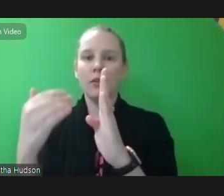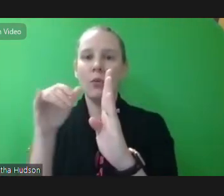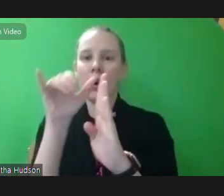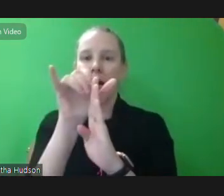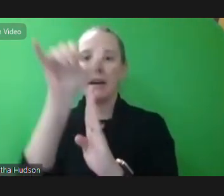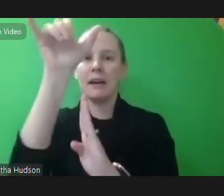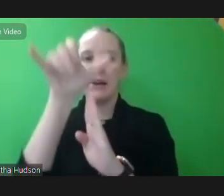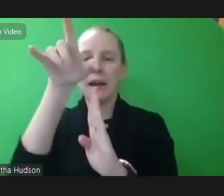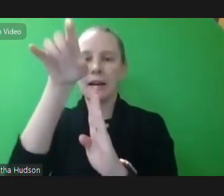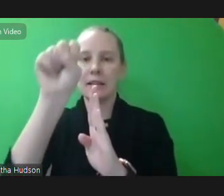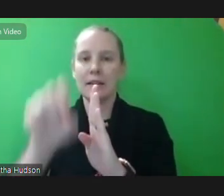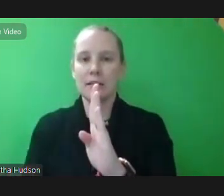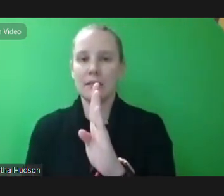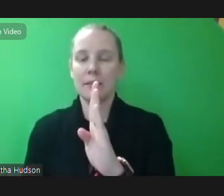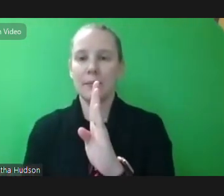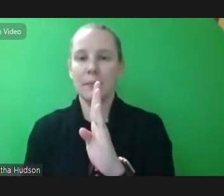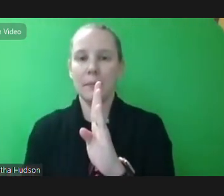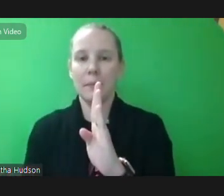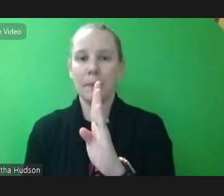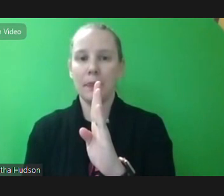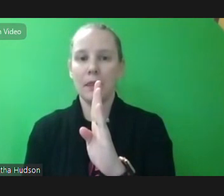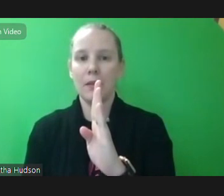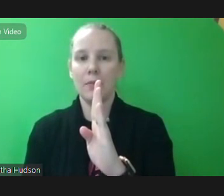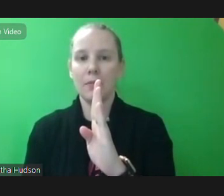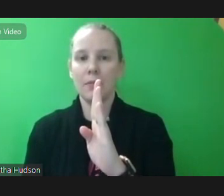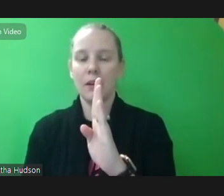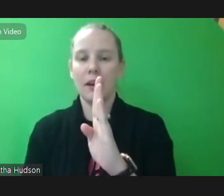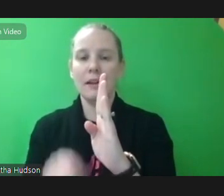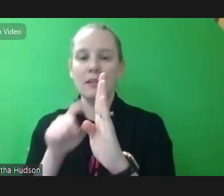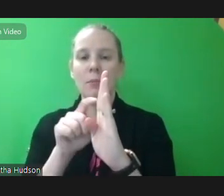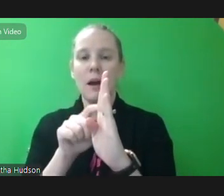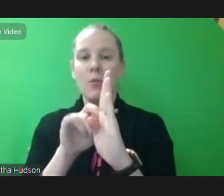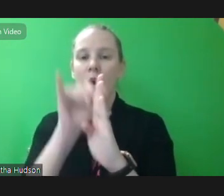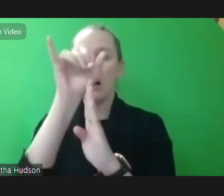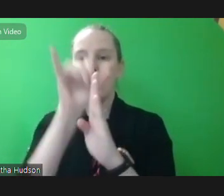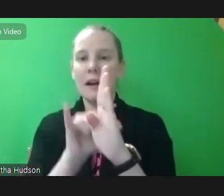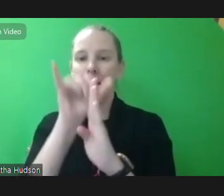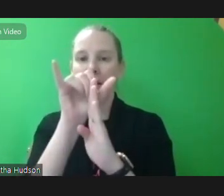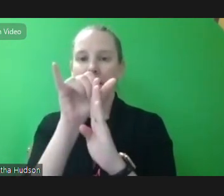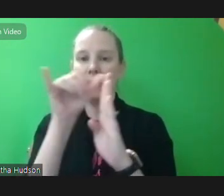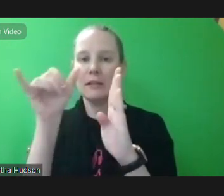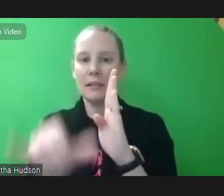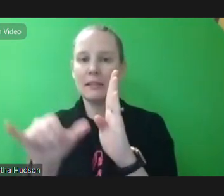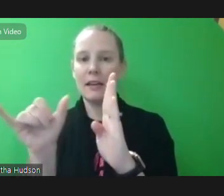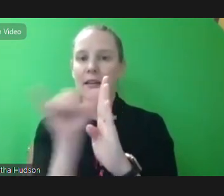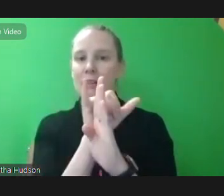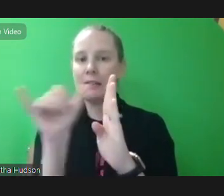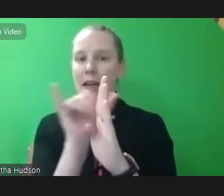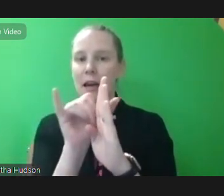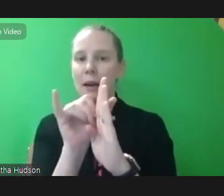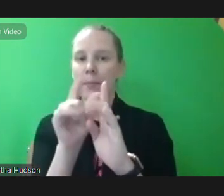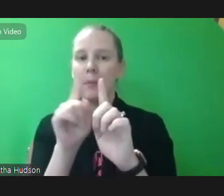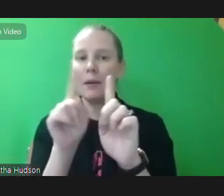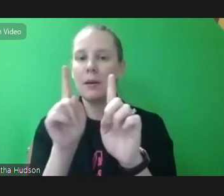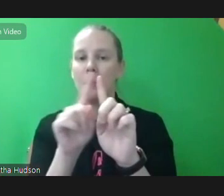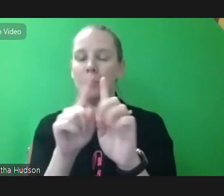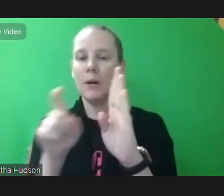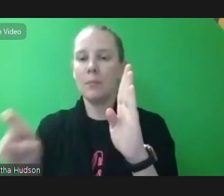over the y-axis. Okay, so my y stayed the